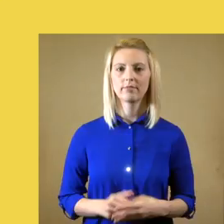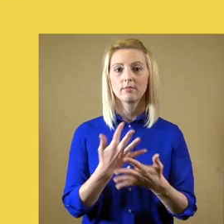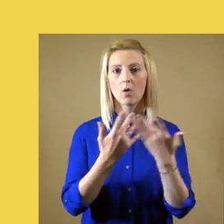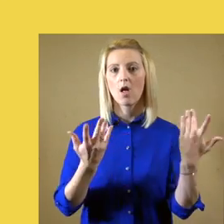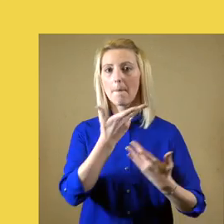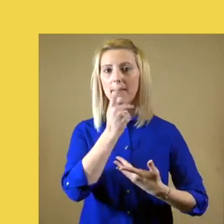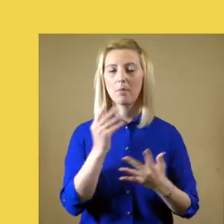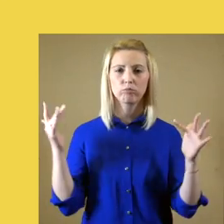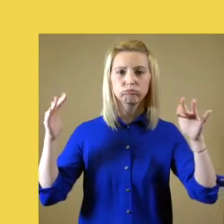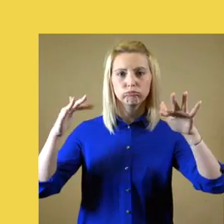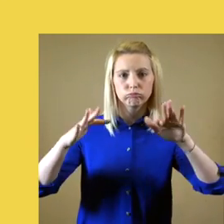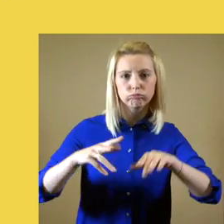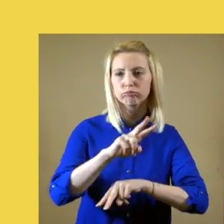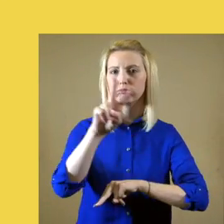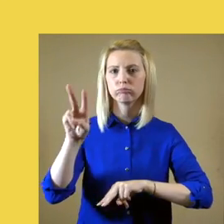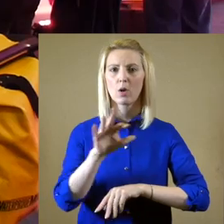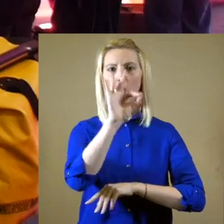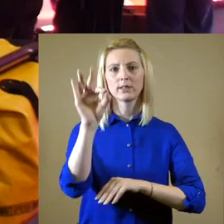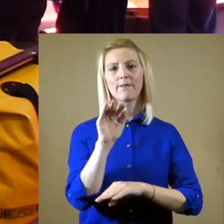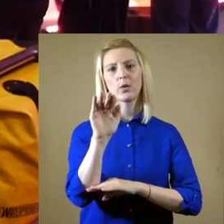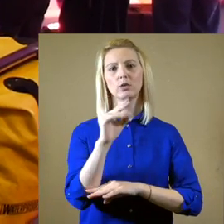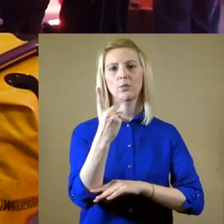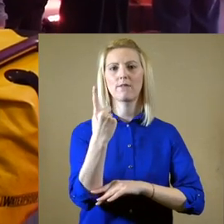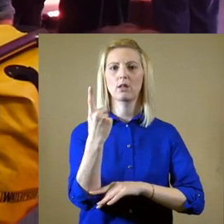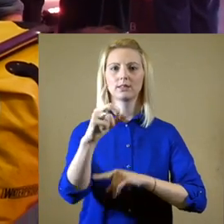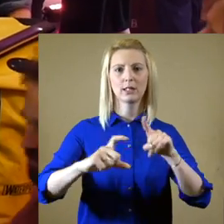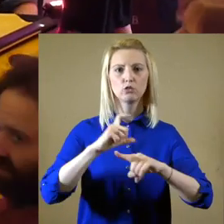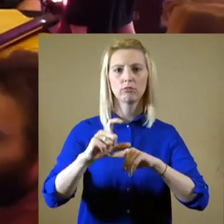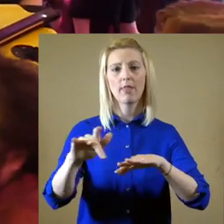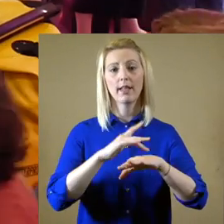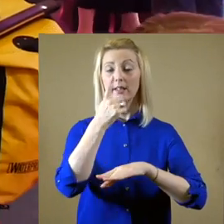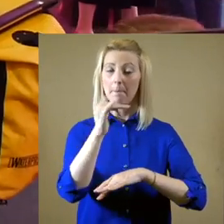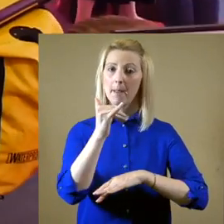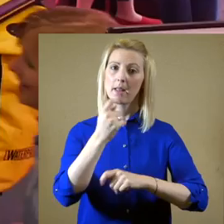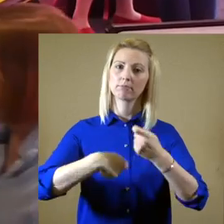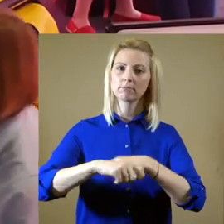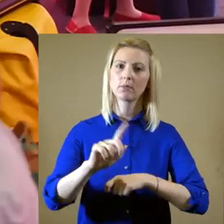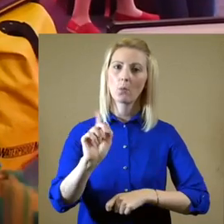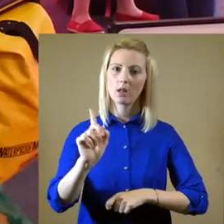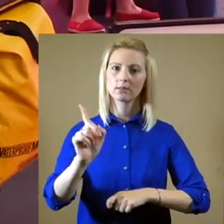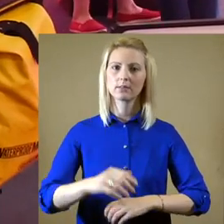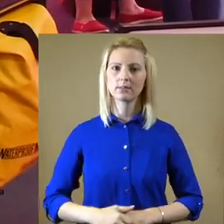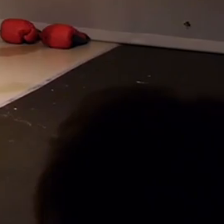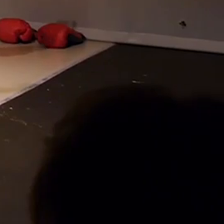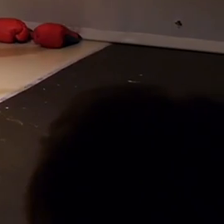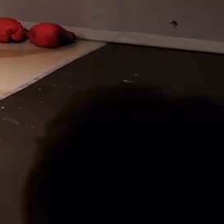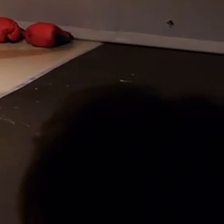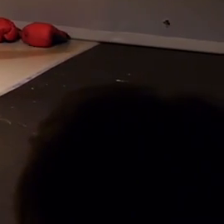That there are lots of people here who are questioning what is it that theatre can and might be in the 21st